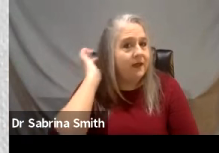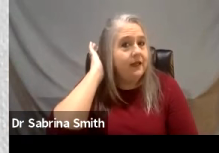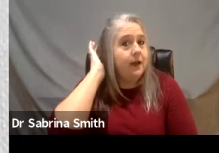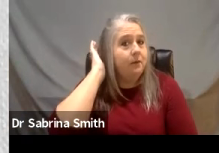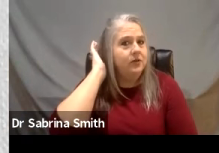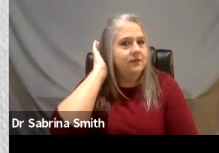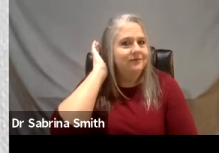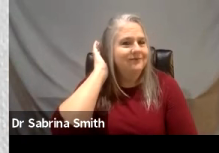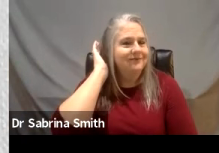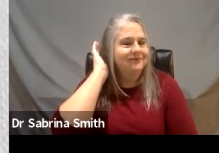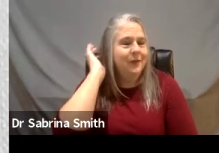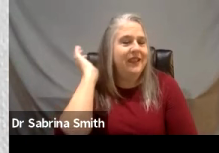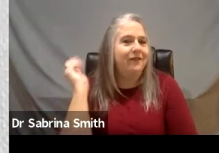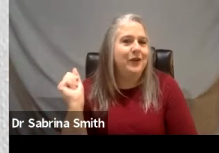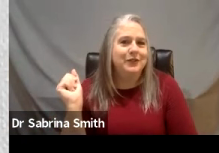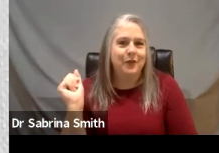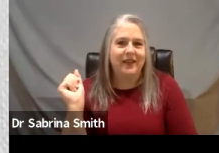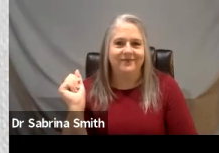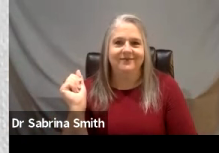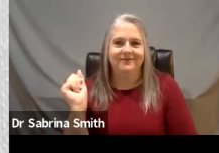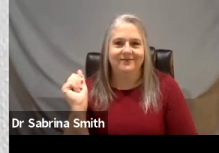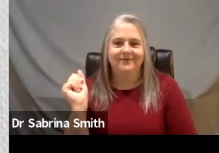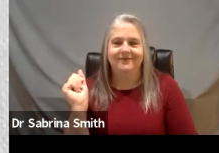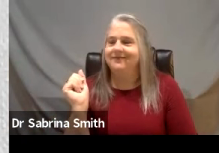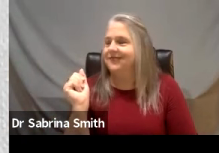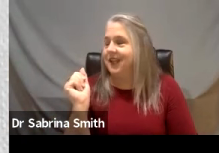Finger spelling and numbers. We love those, don't we?